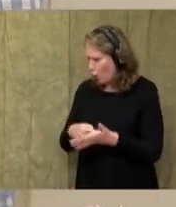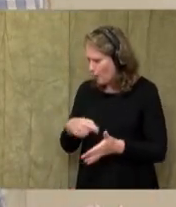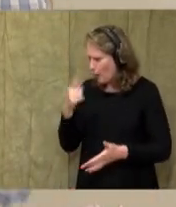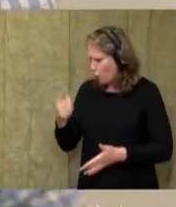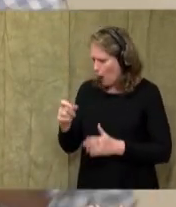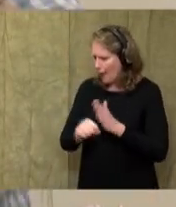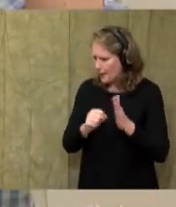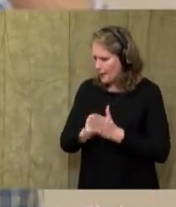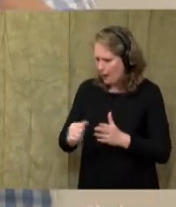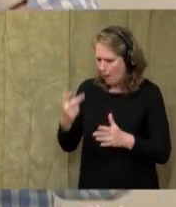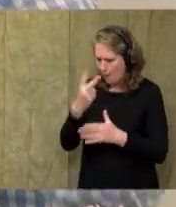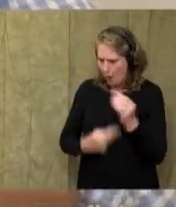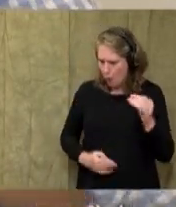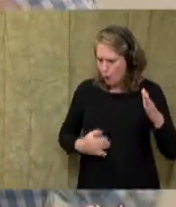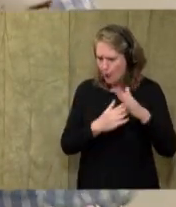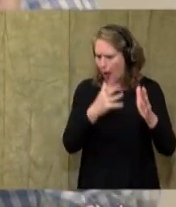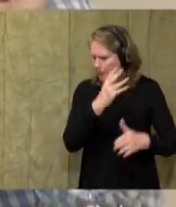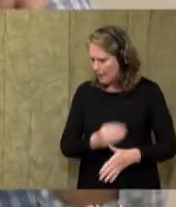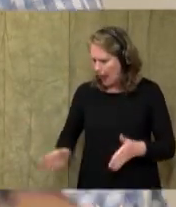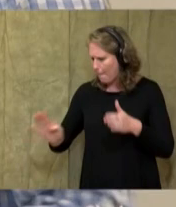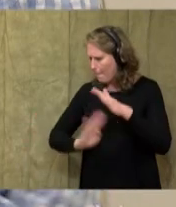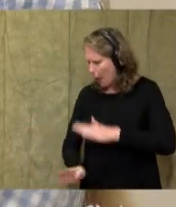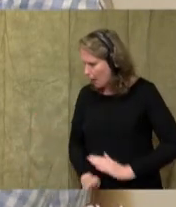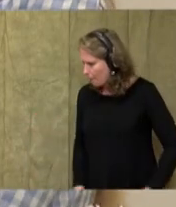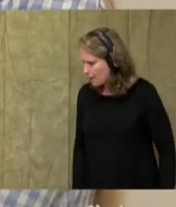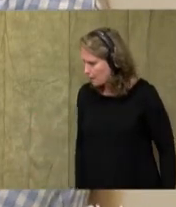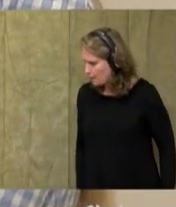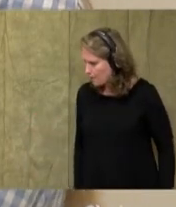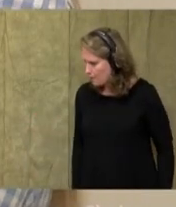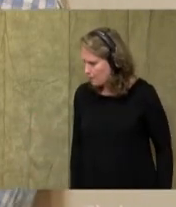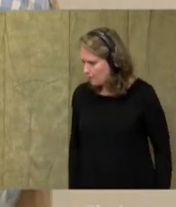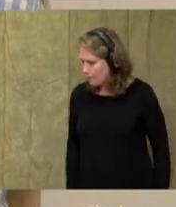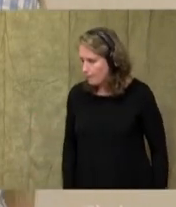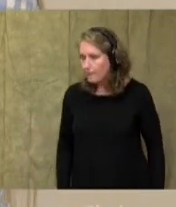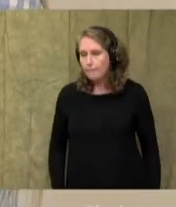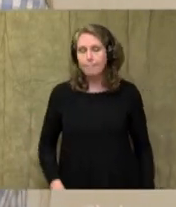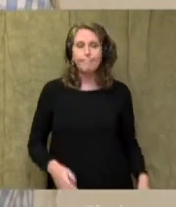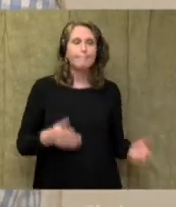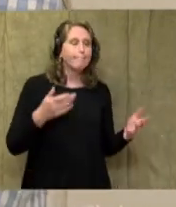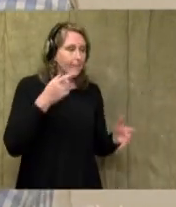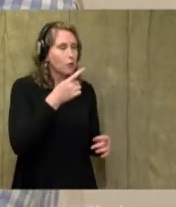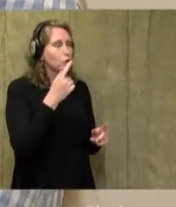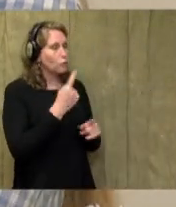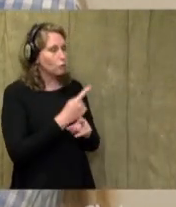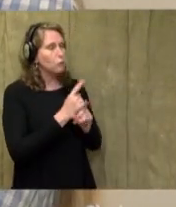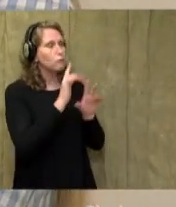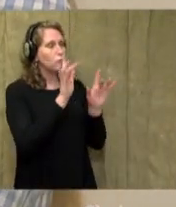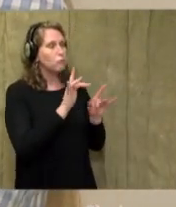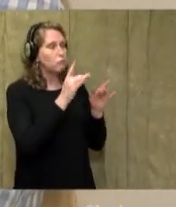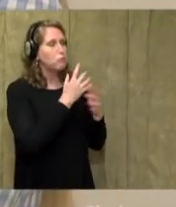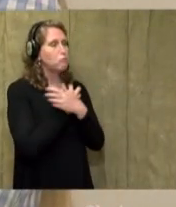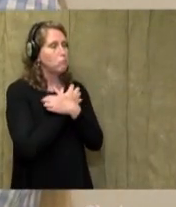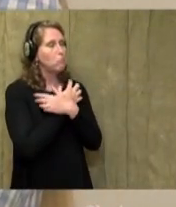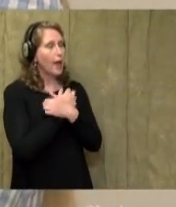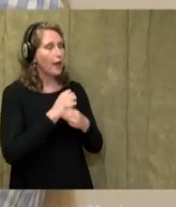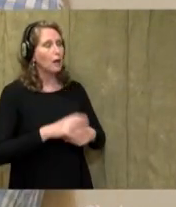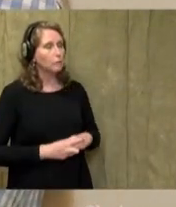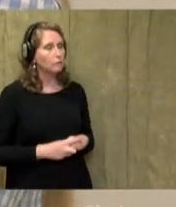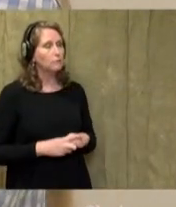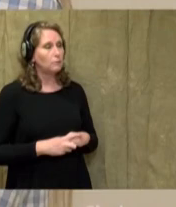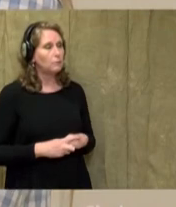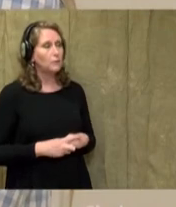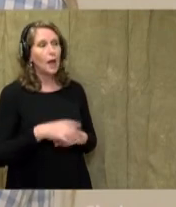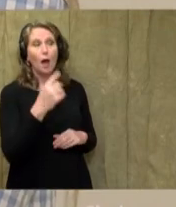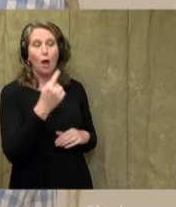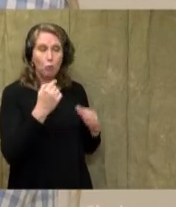one season of both tops and bottoms. You're right, poor old bear, sighed Hare.